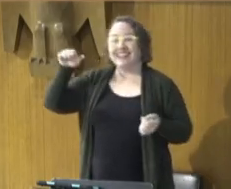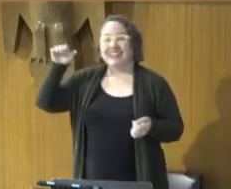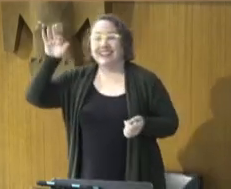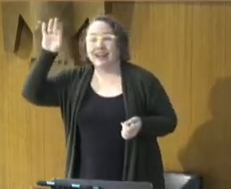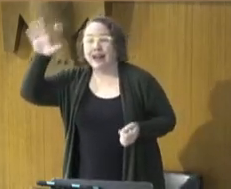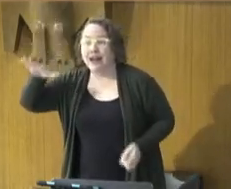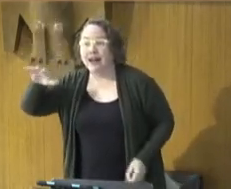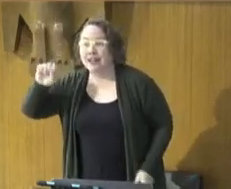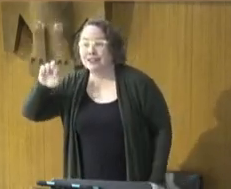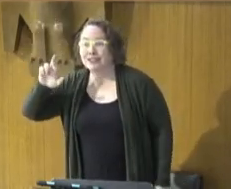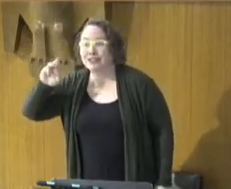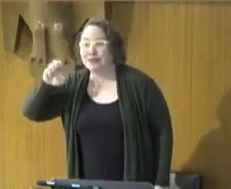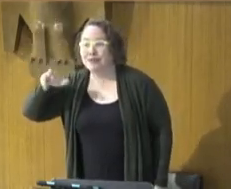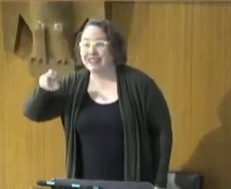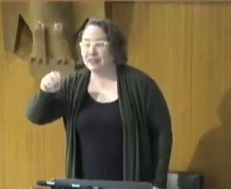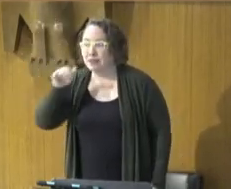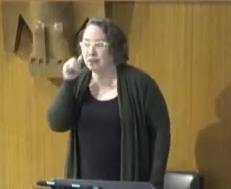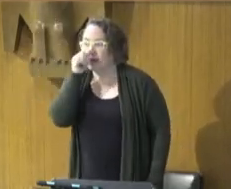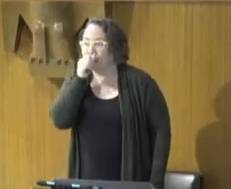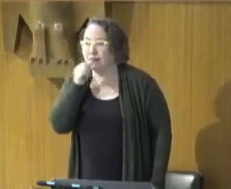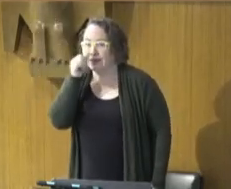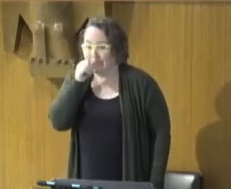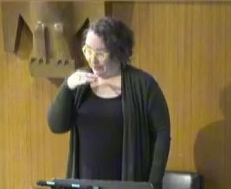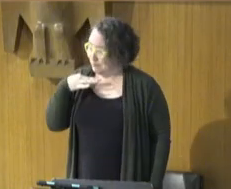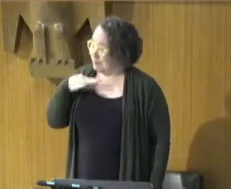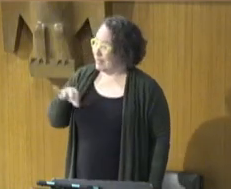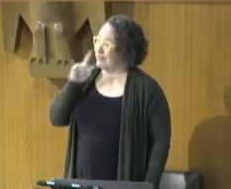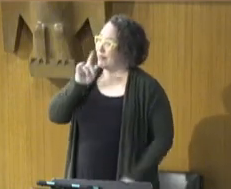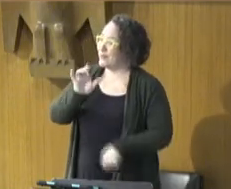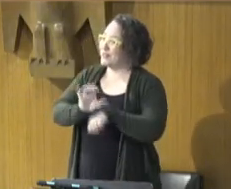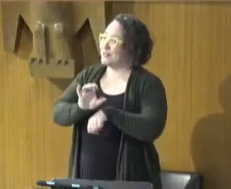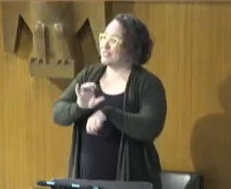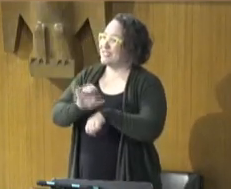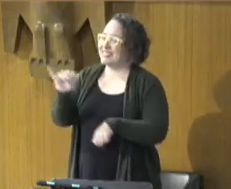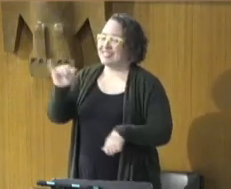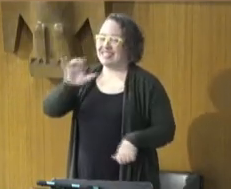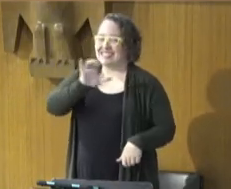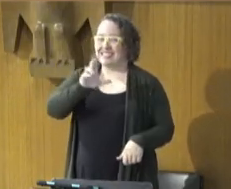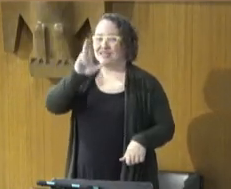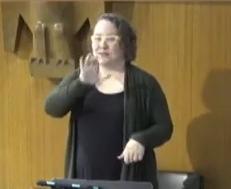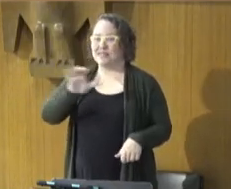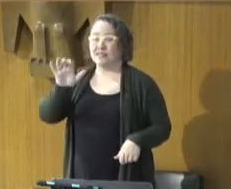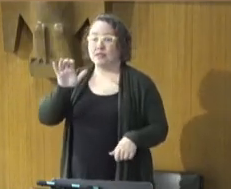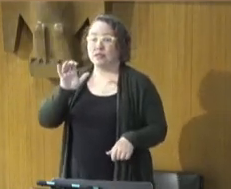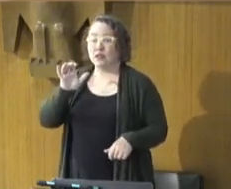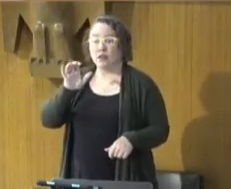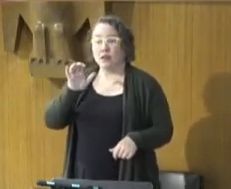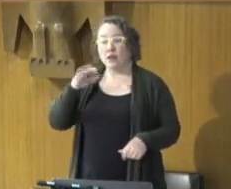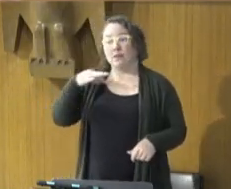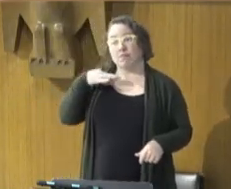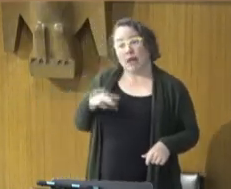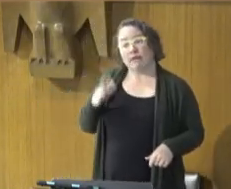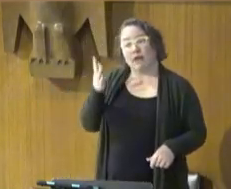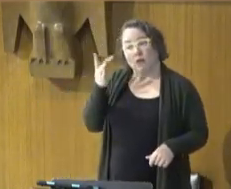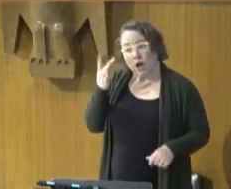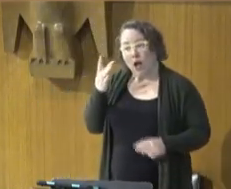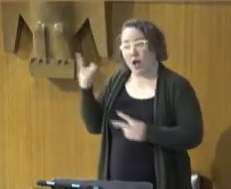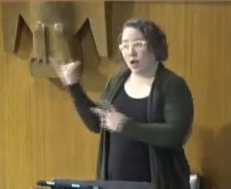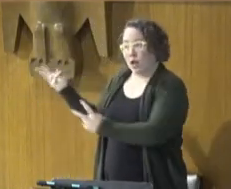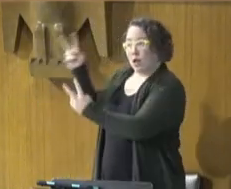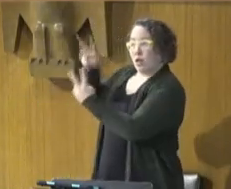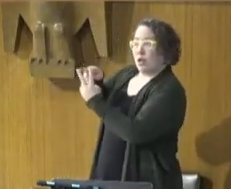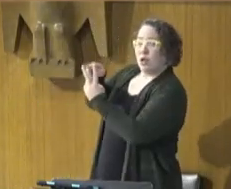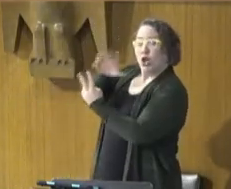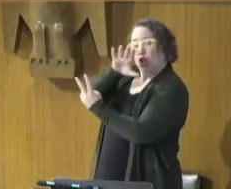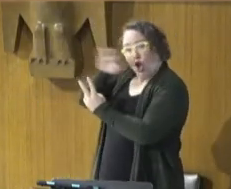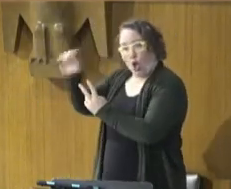I think it is a real benefit for a church like Claremont UCC to have co-pastors. That model is becoming more and more common because